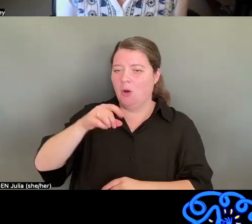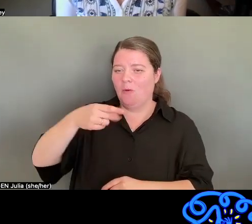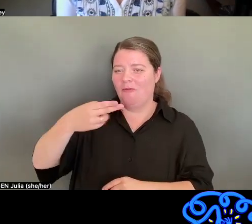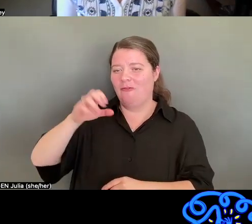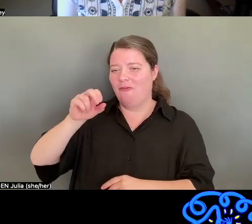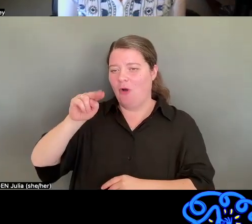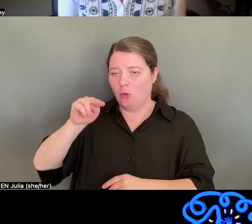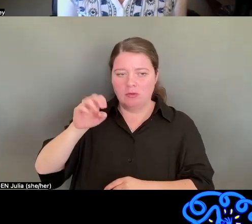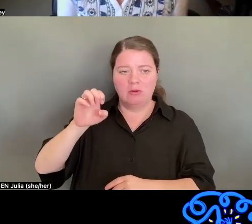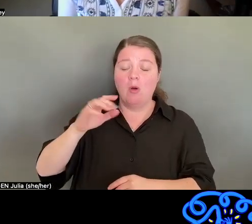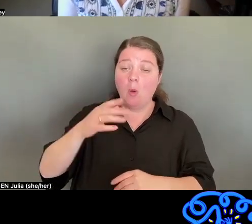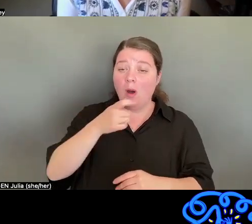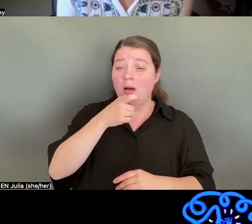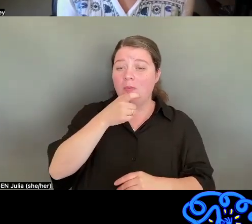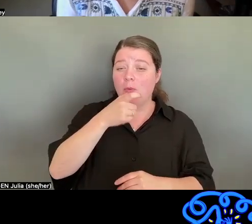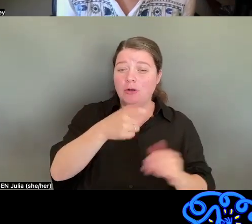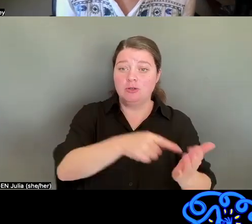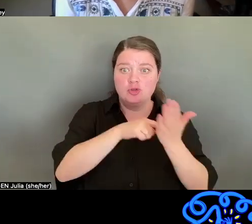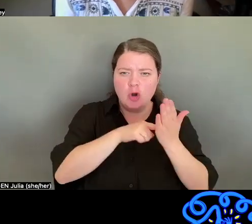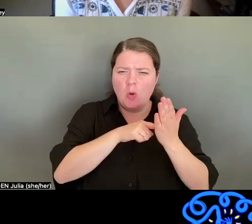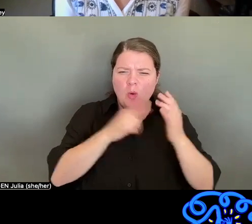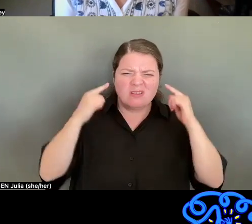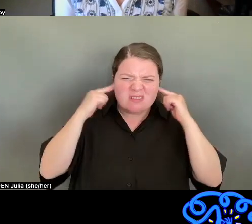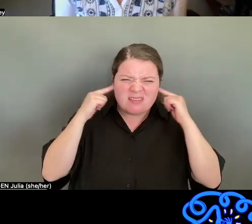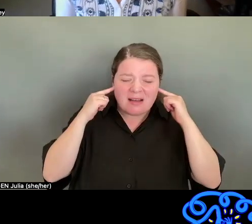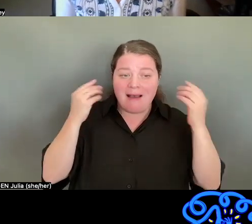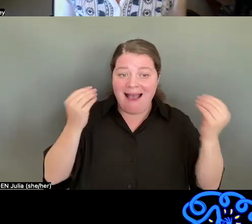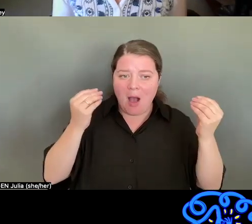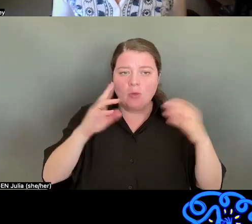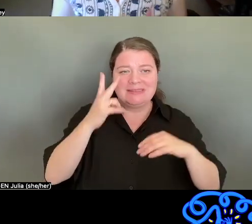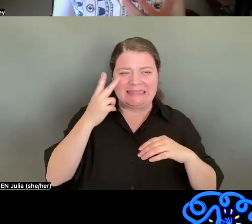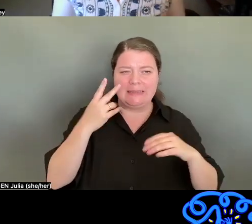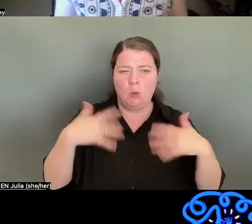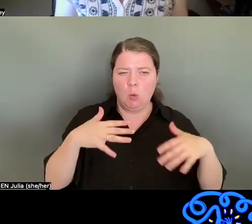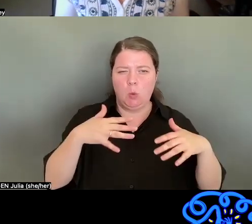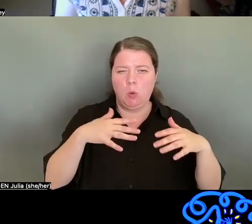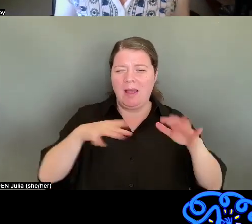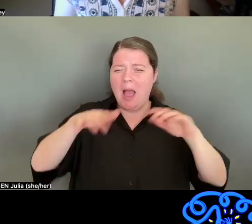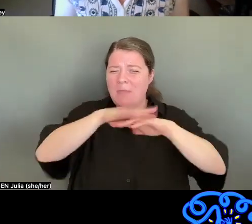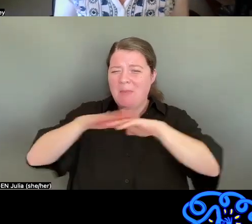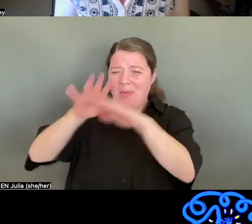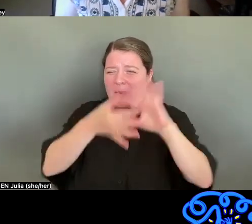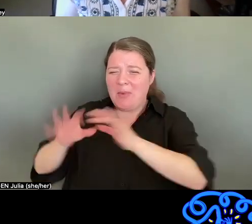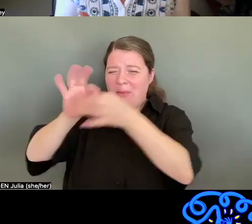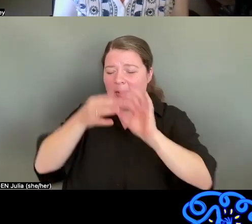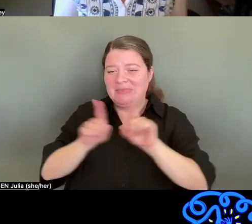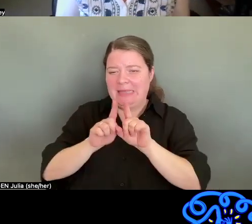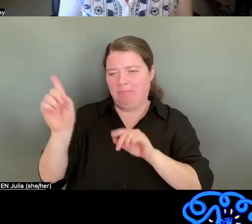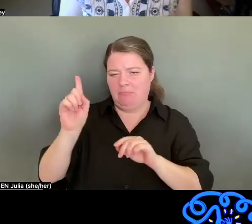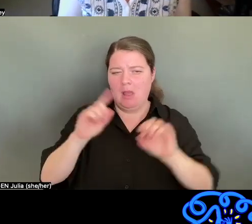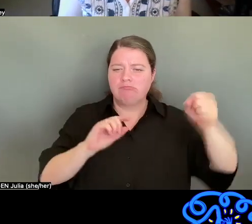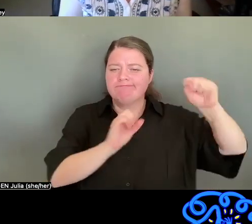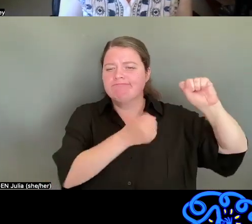tend to occur in sparse phonological neighborhoods. Okay? So sound symbolic words, idiophones, tend to have